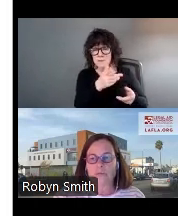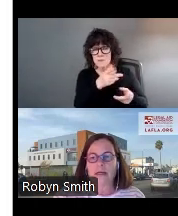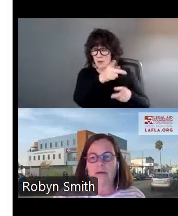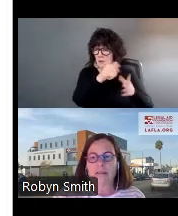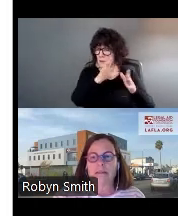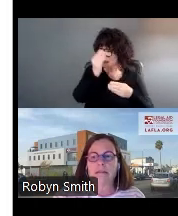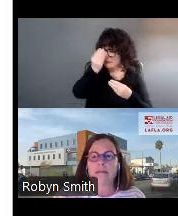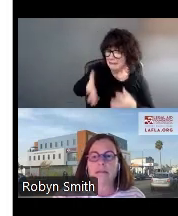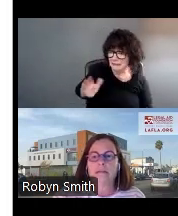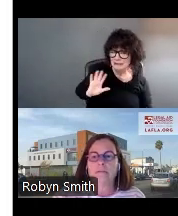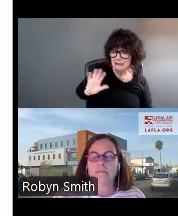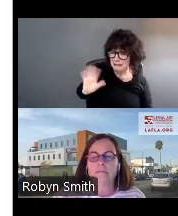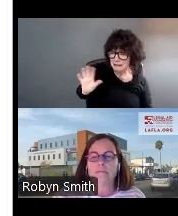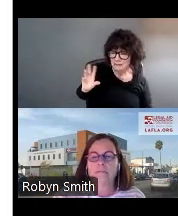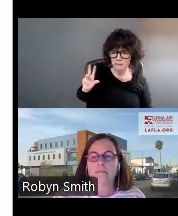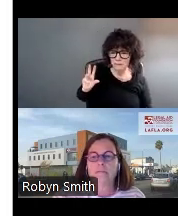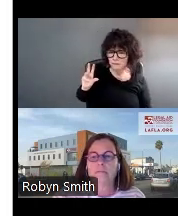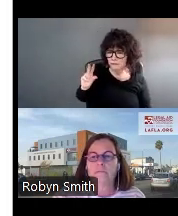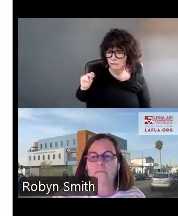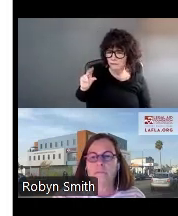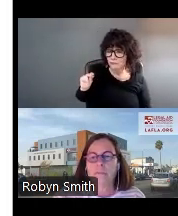disaster forbearance.